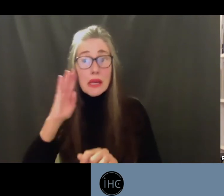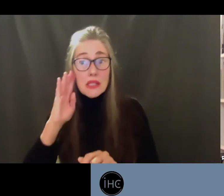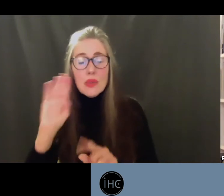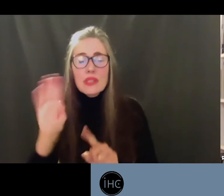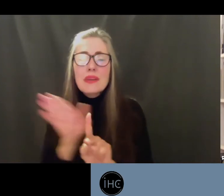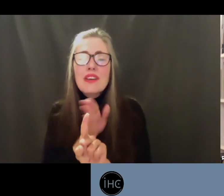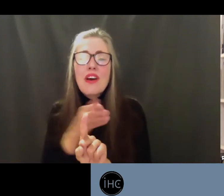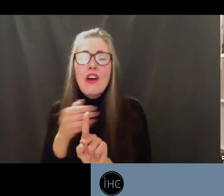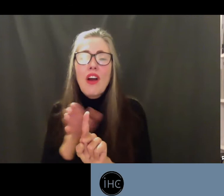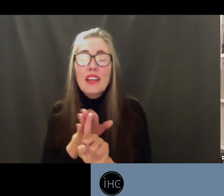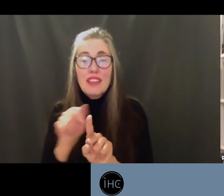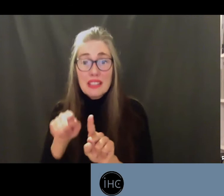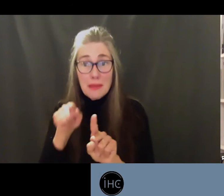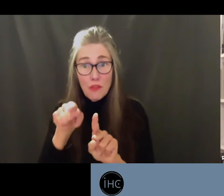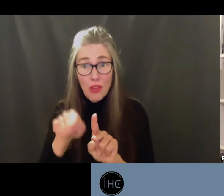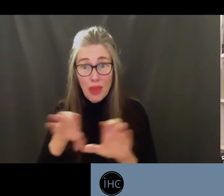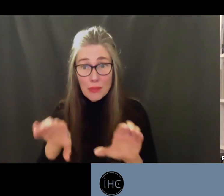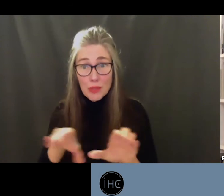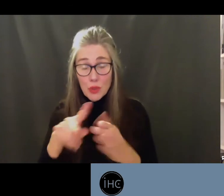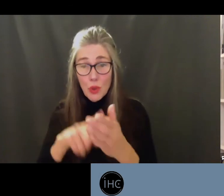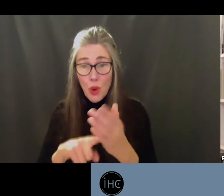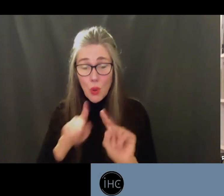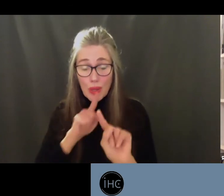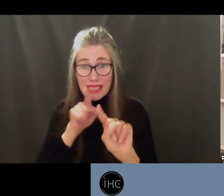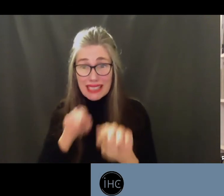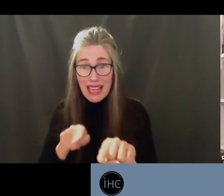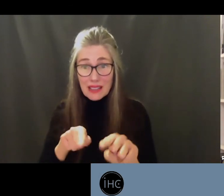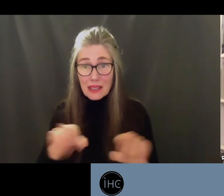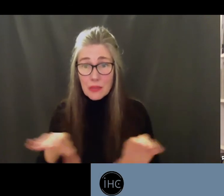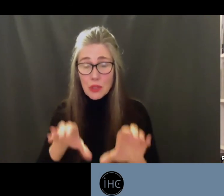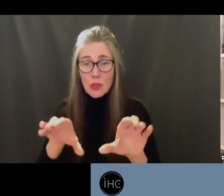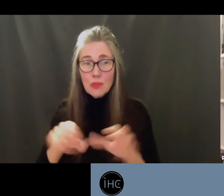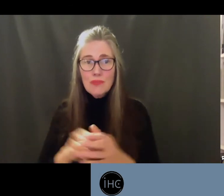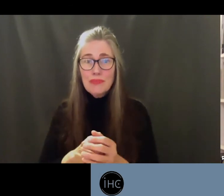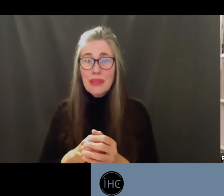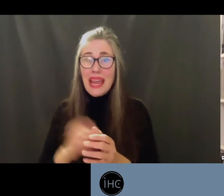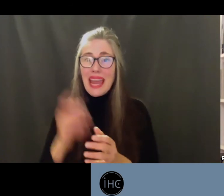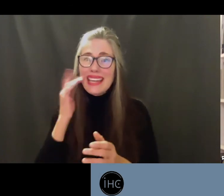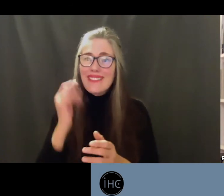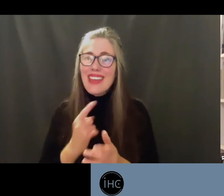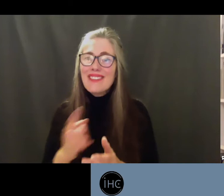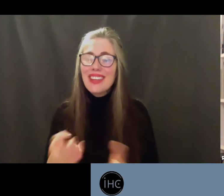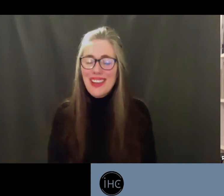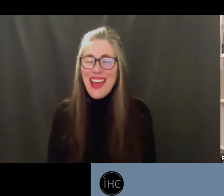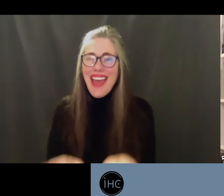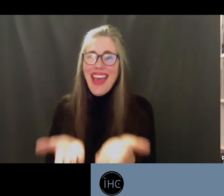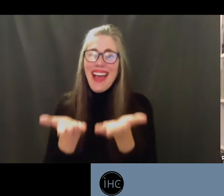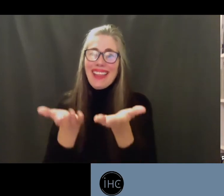them to get them to do his bidding. And he also knows that if you make someone feel elevated and loved,